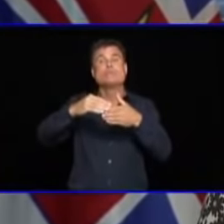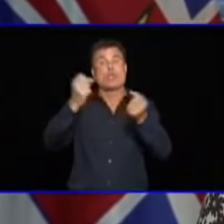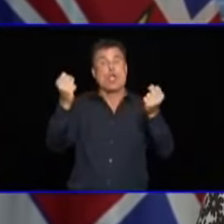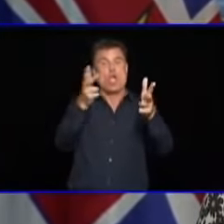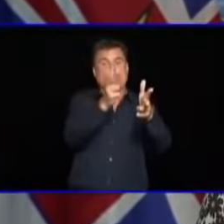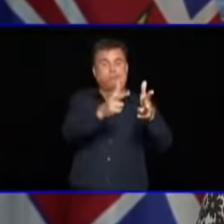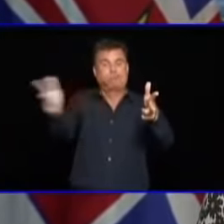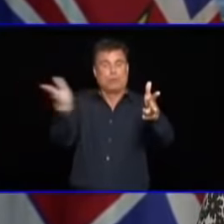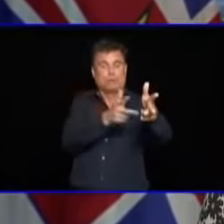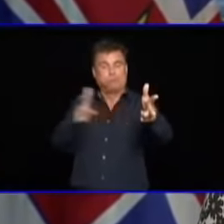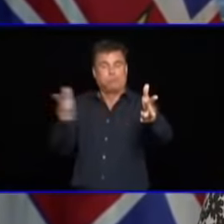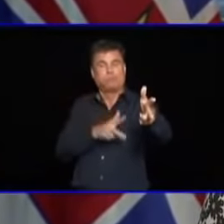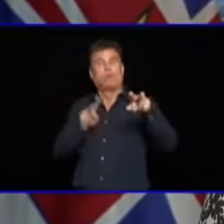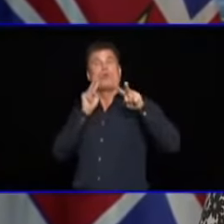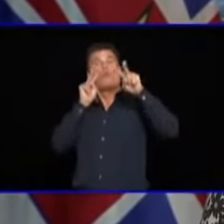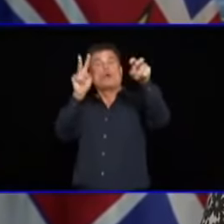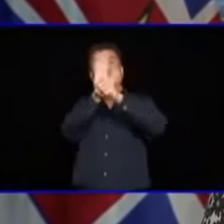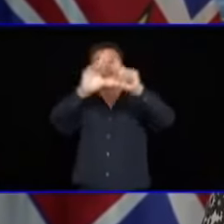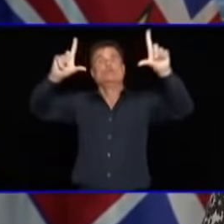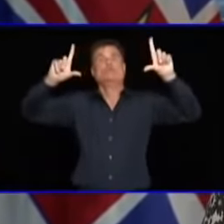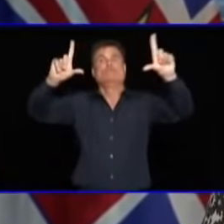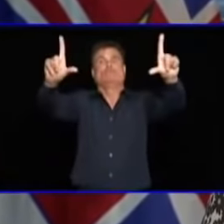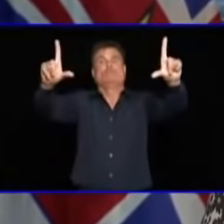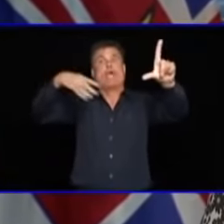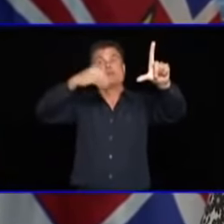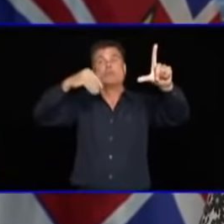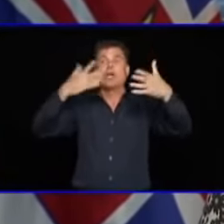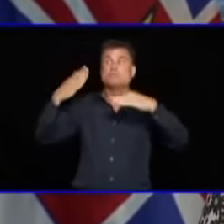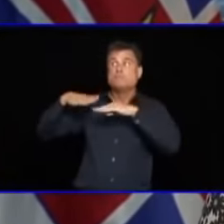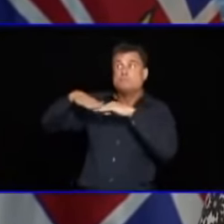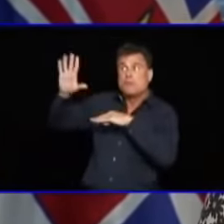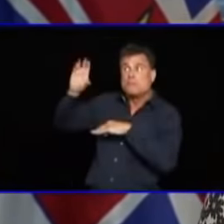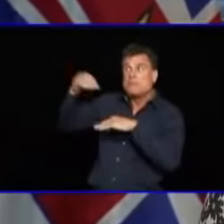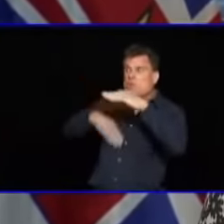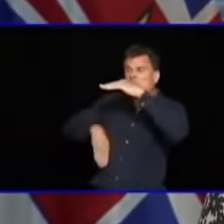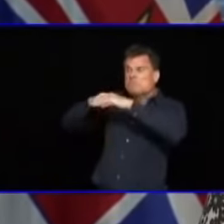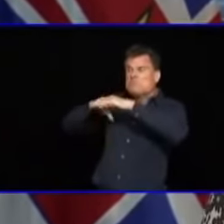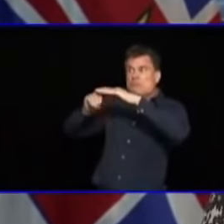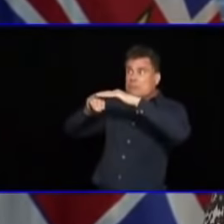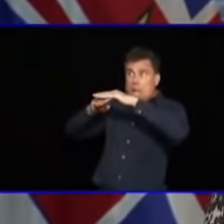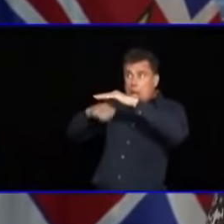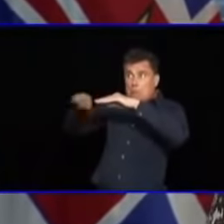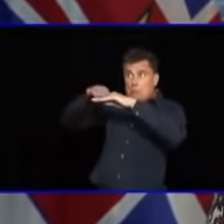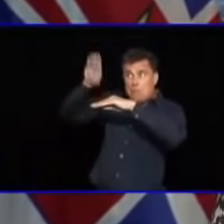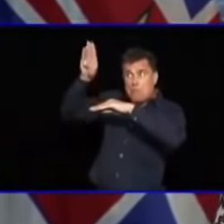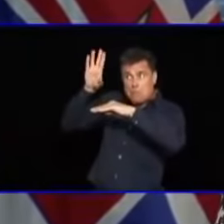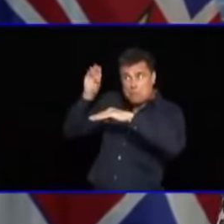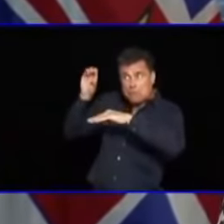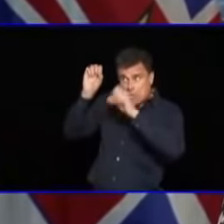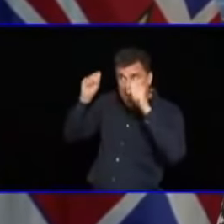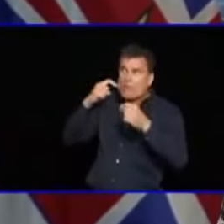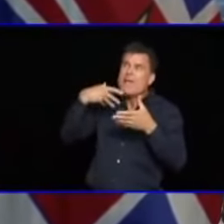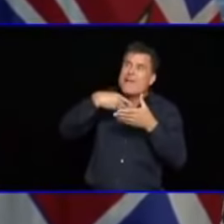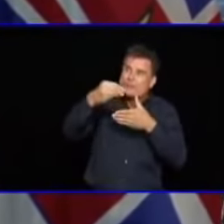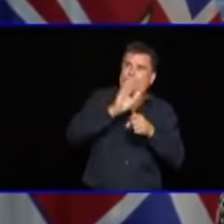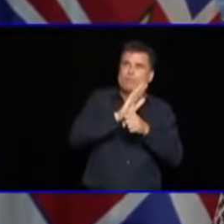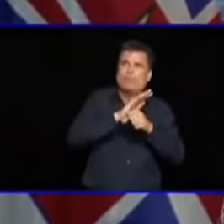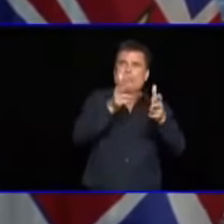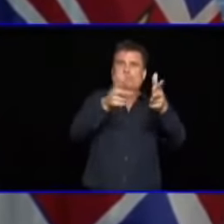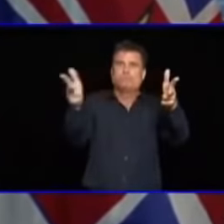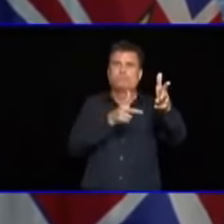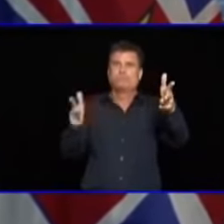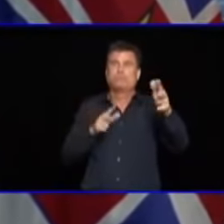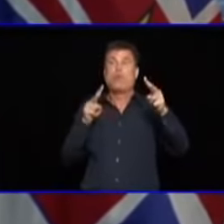expand that 50-person limit if people are outdoors? Yeah, so, we've